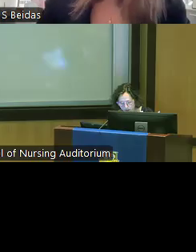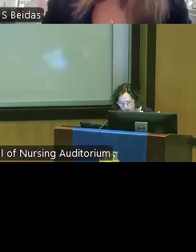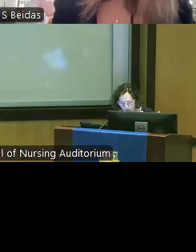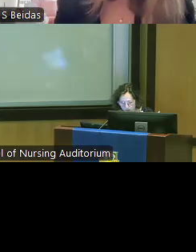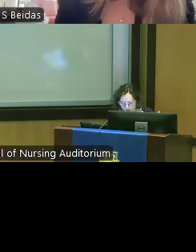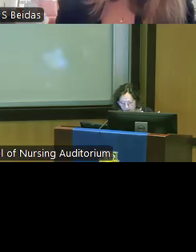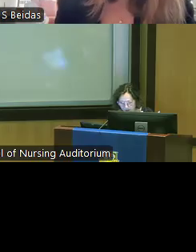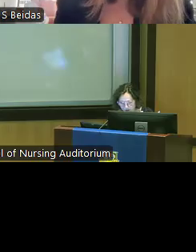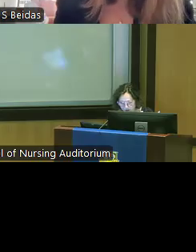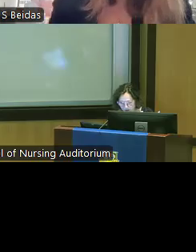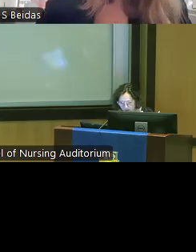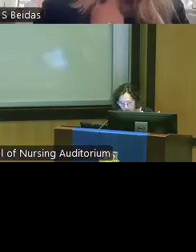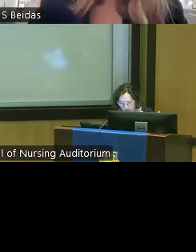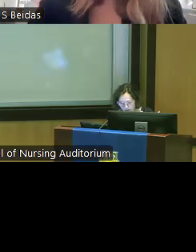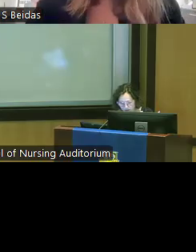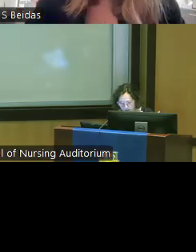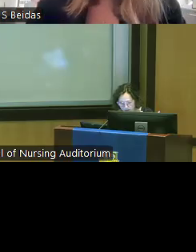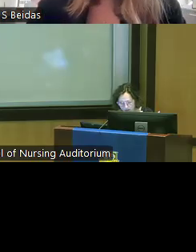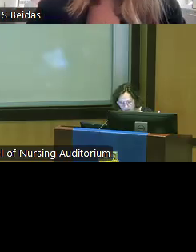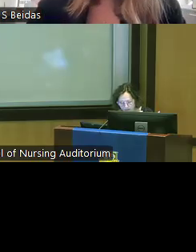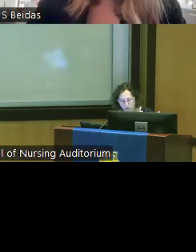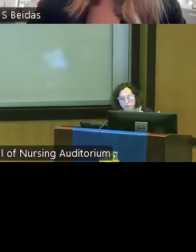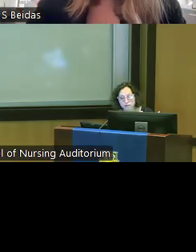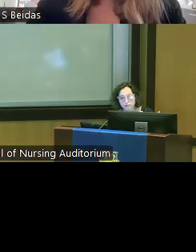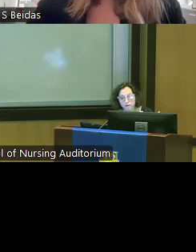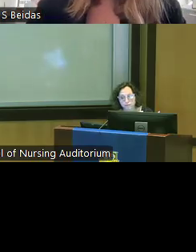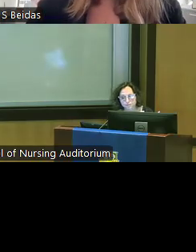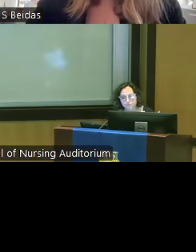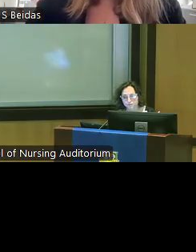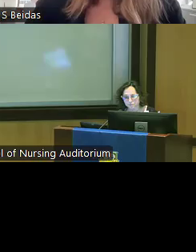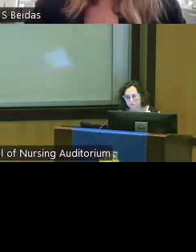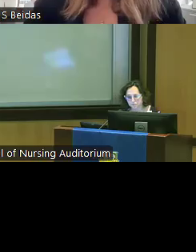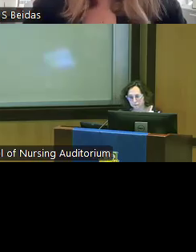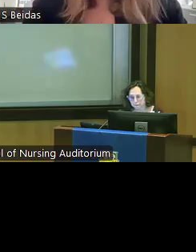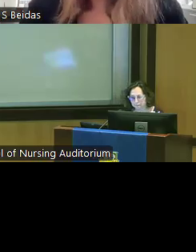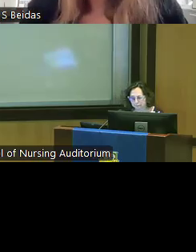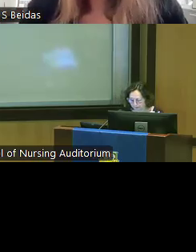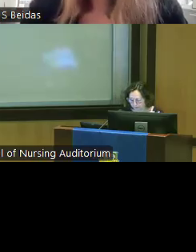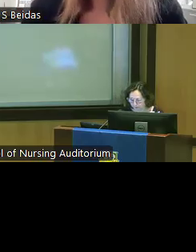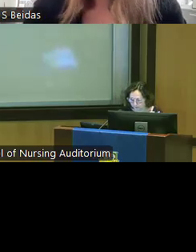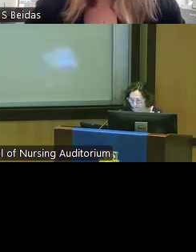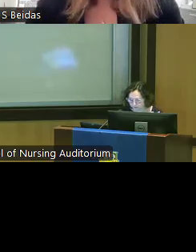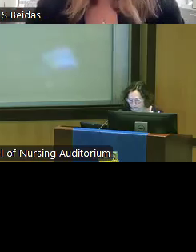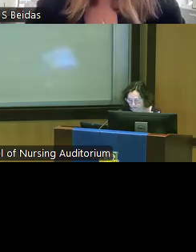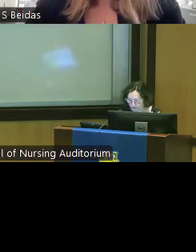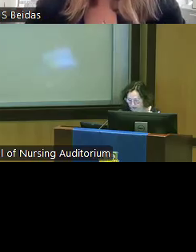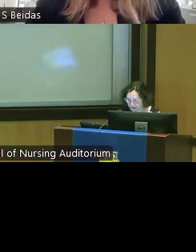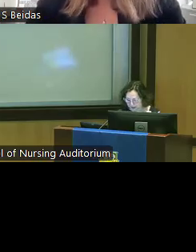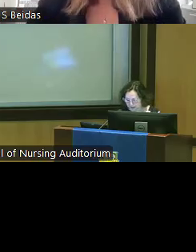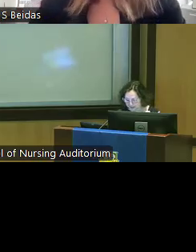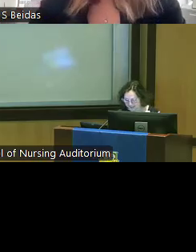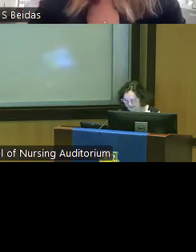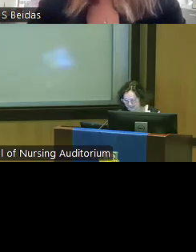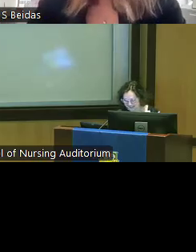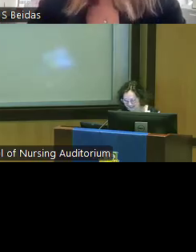models like the NIH STAGE model, but what that might actually look like in practical terms may be a little bit less clear. I need more than 1 minute to answer that,